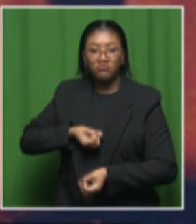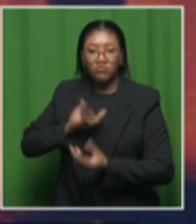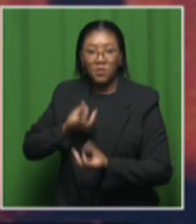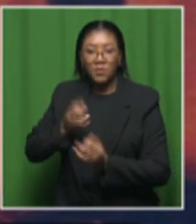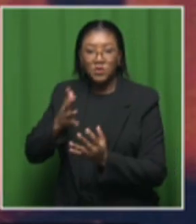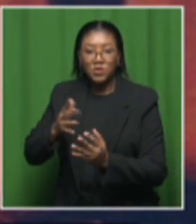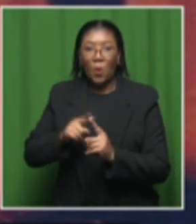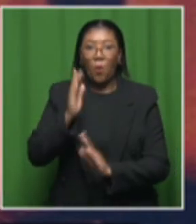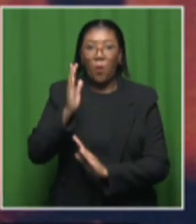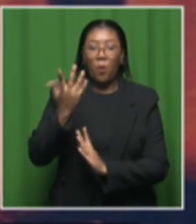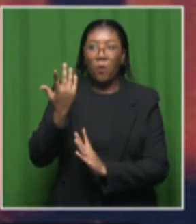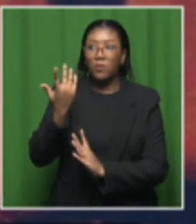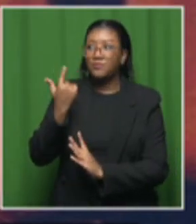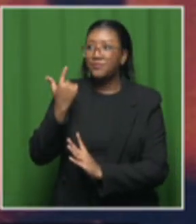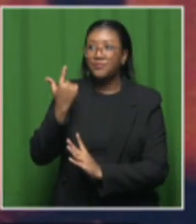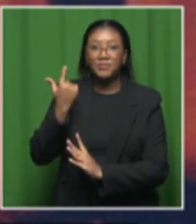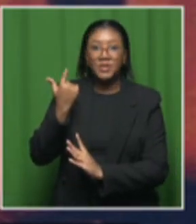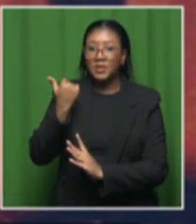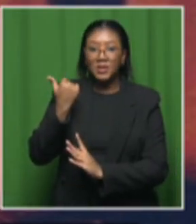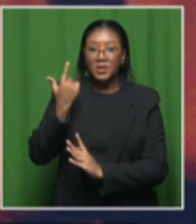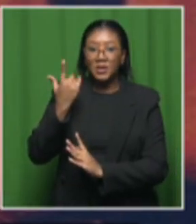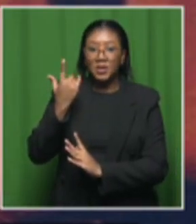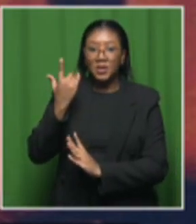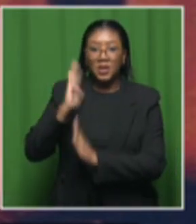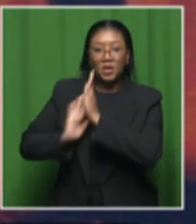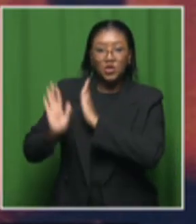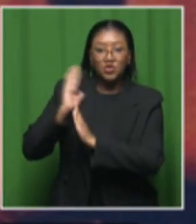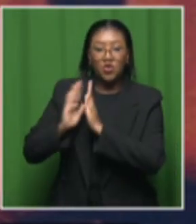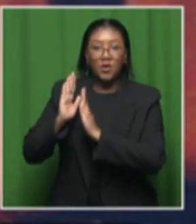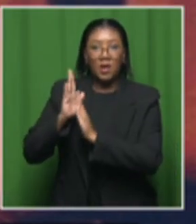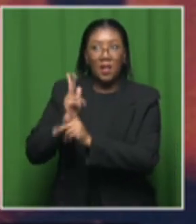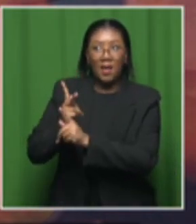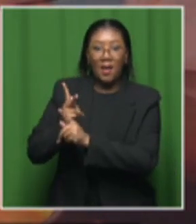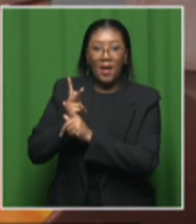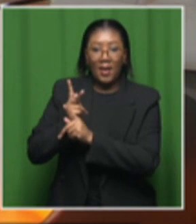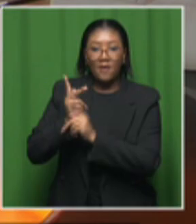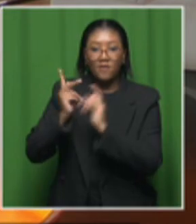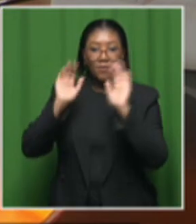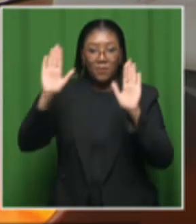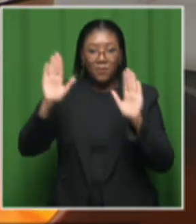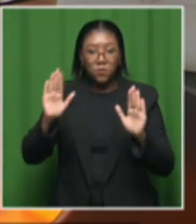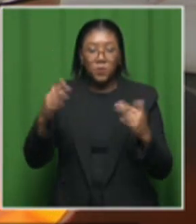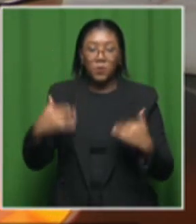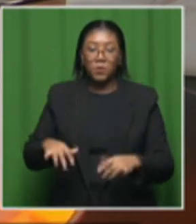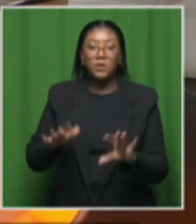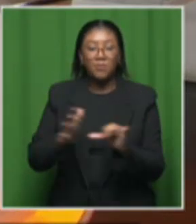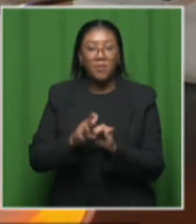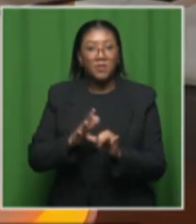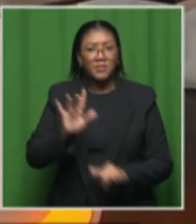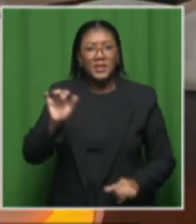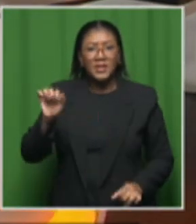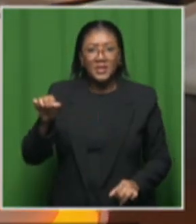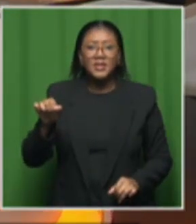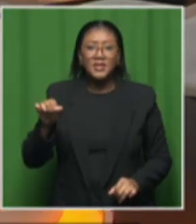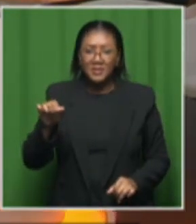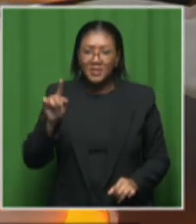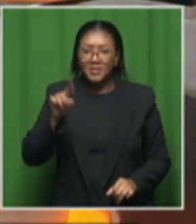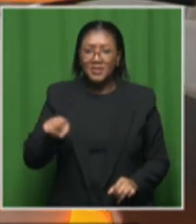not presented in a certain way, then it's not done. Absolutely, and that's going to add to our agency as well, and also perhaps shift